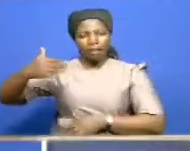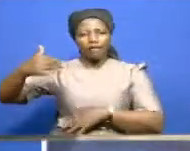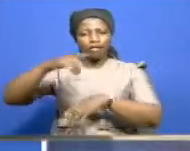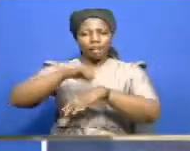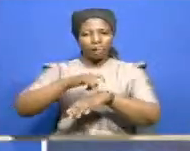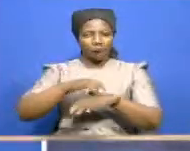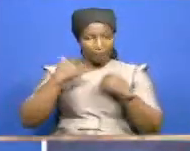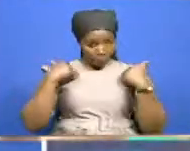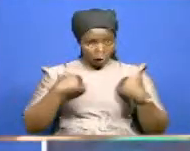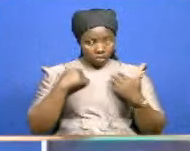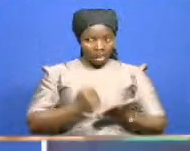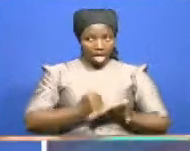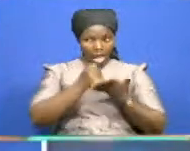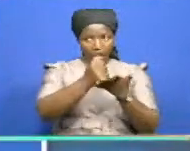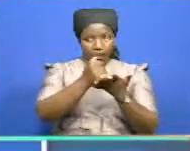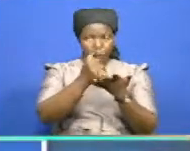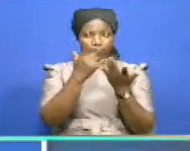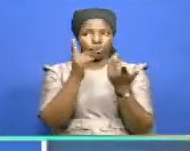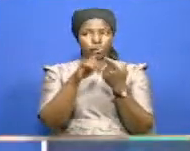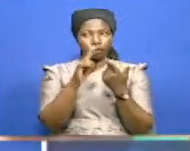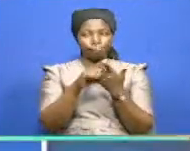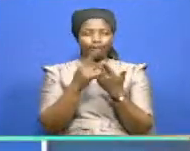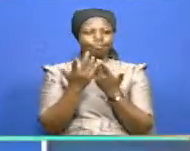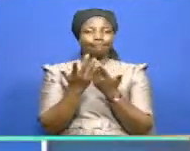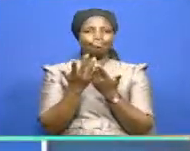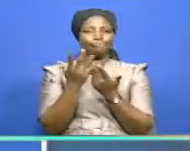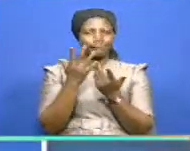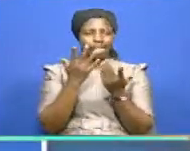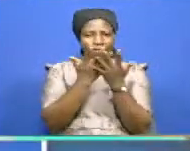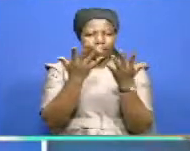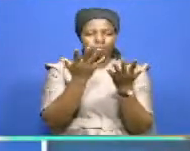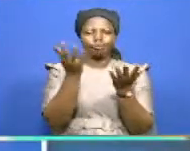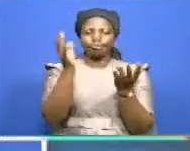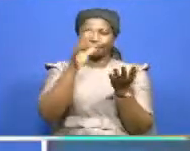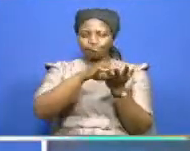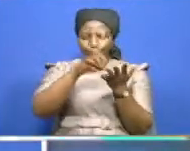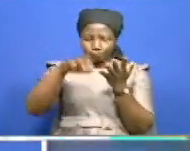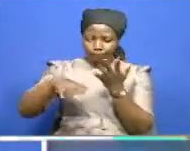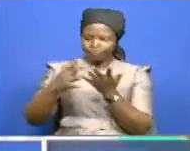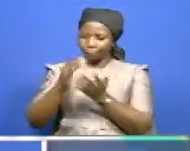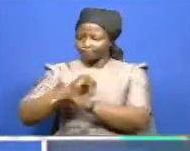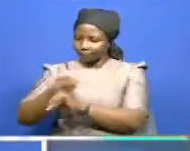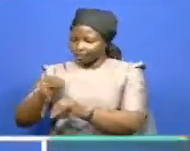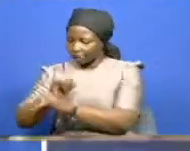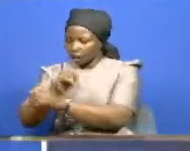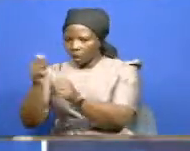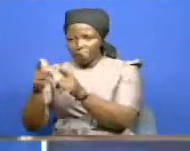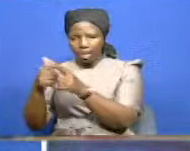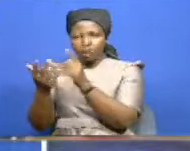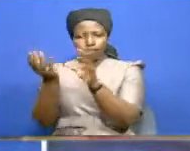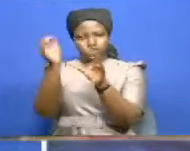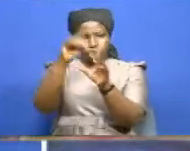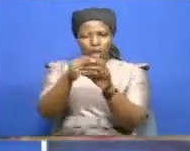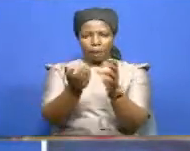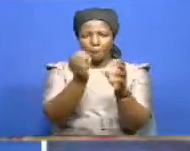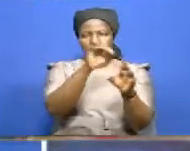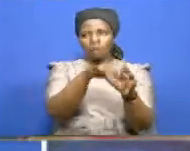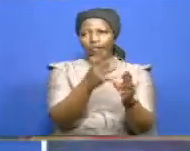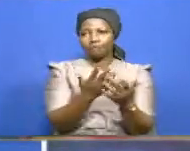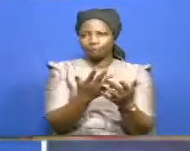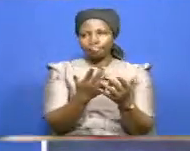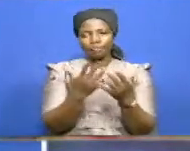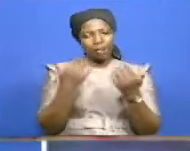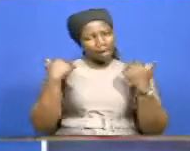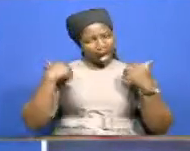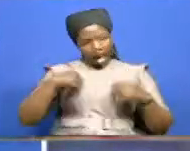namsaidia kutoa hizi vitu vyake, nasafisha vizuri, alafu namwekea hapo ndani. Tunamfurahia kwa sababu